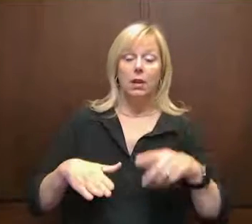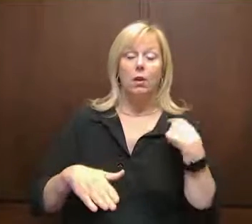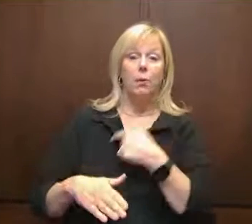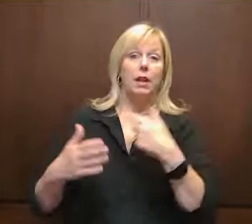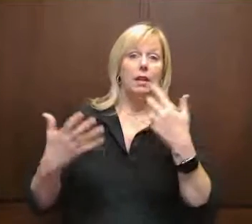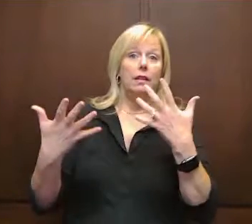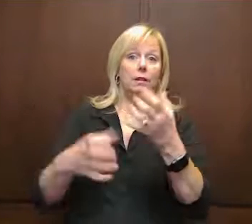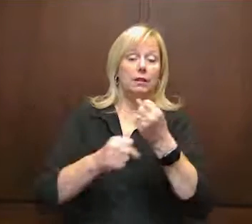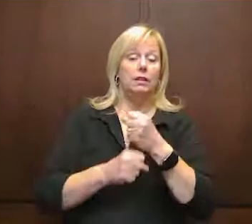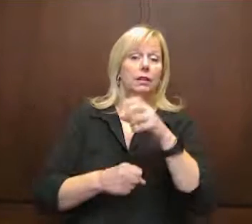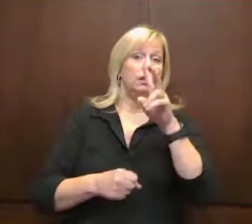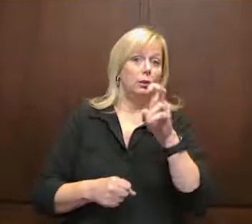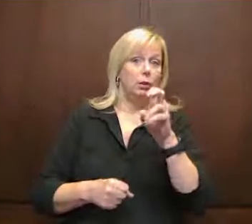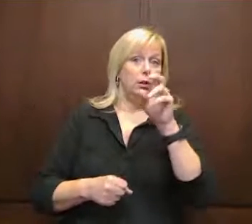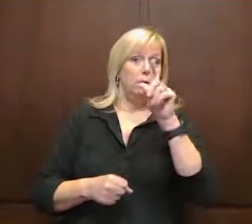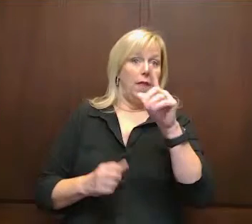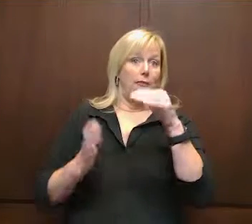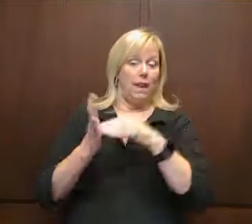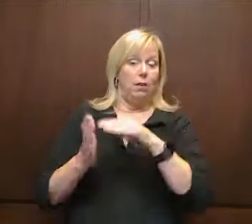received